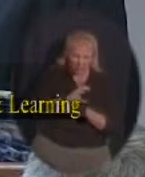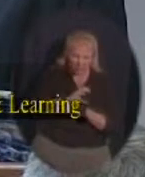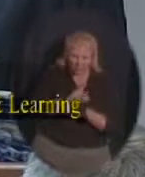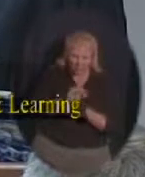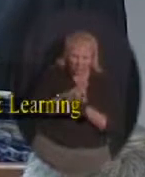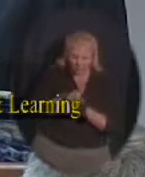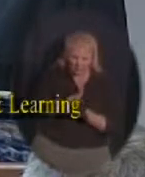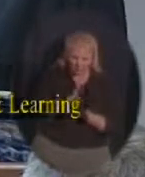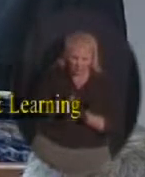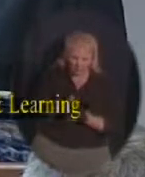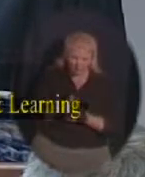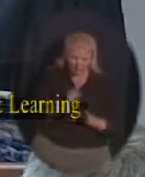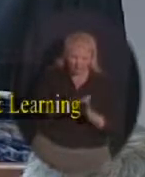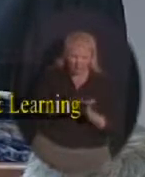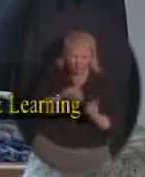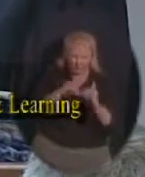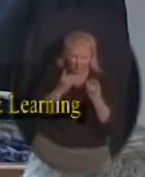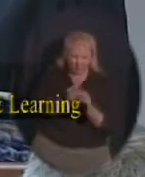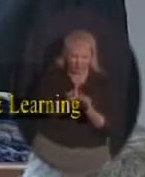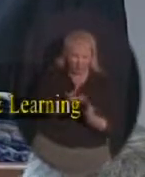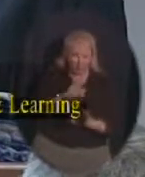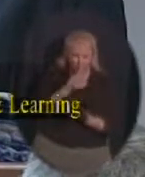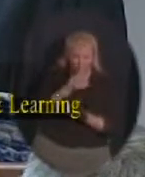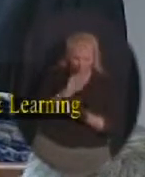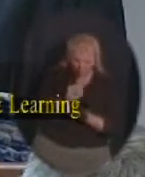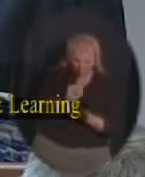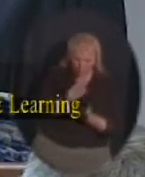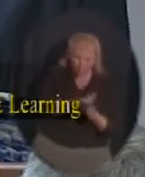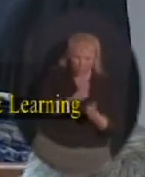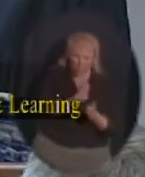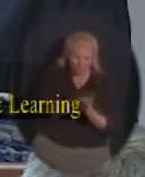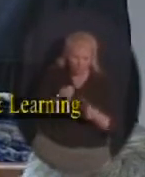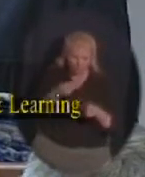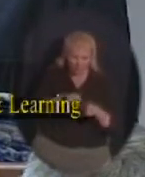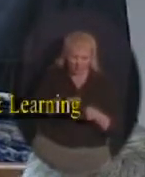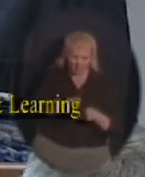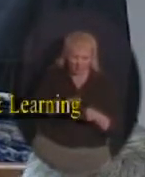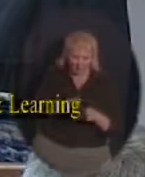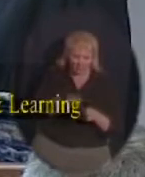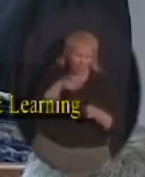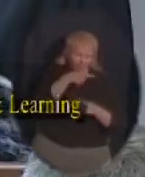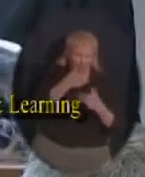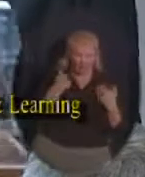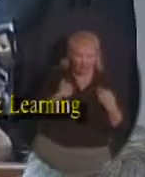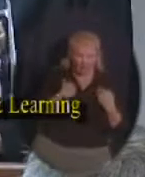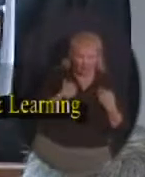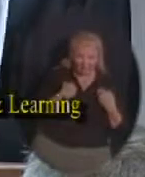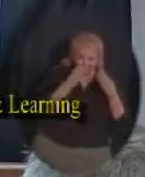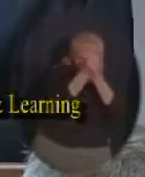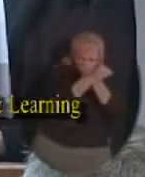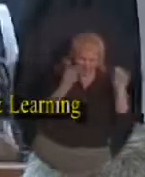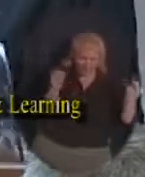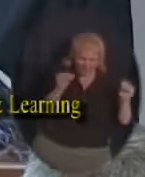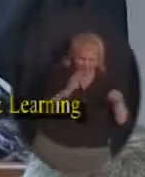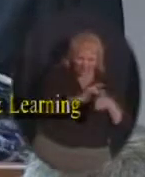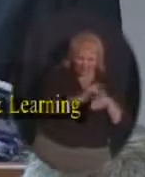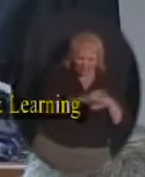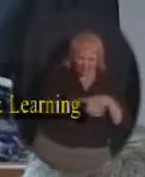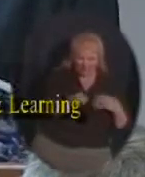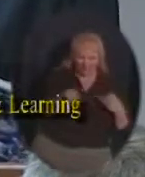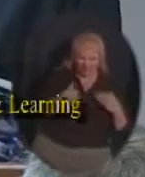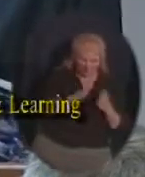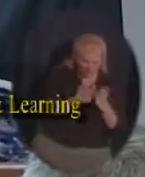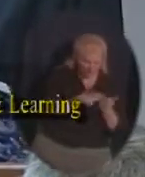schools randomly per year since the inception of the program, so they have data available, and it's just reading a book here that